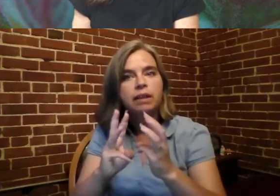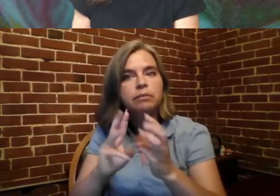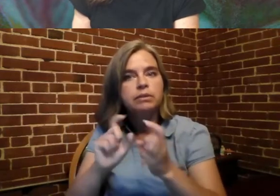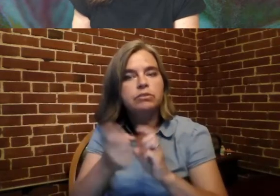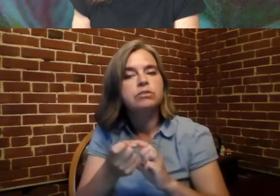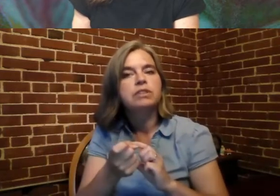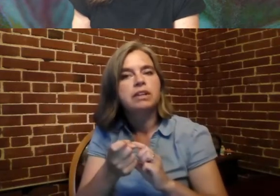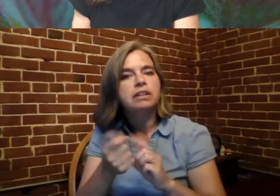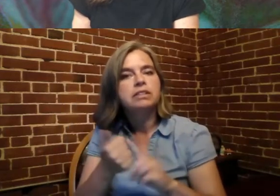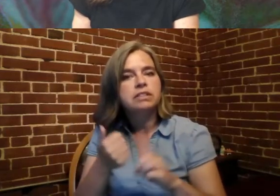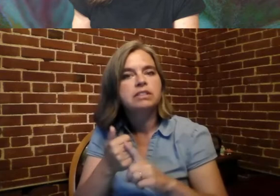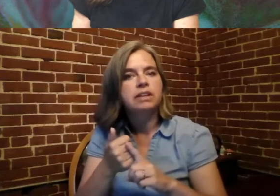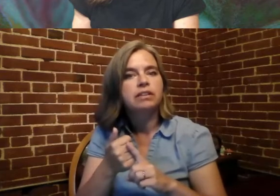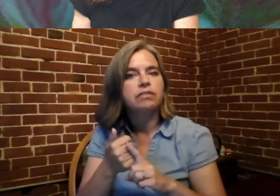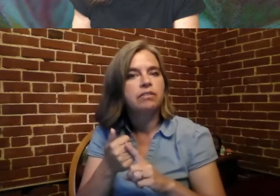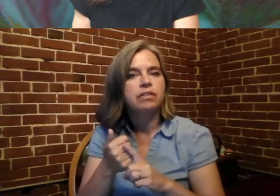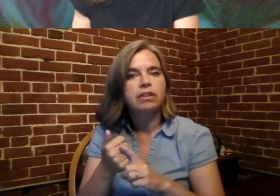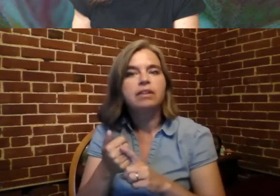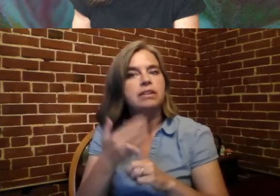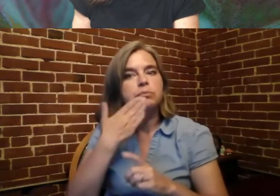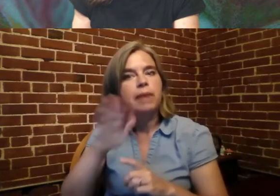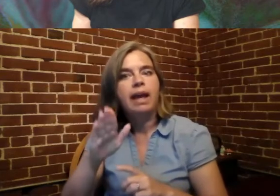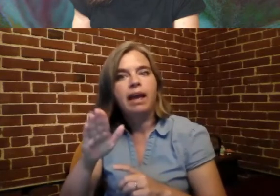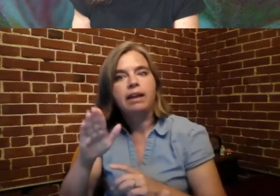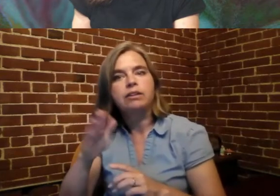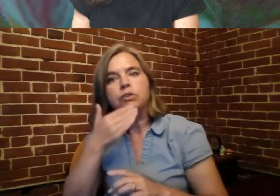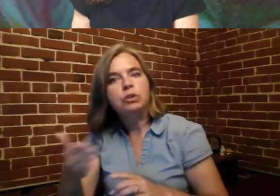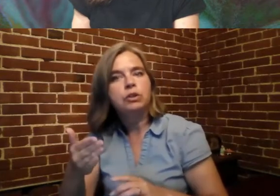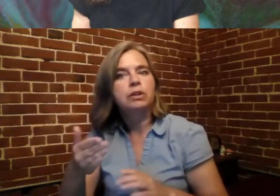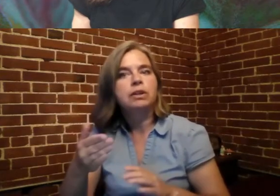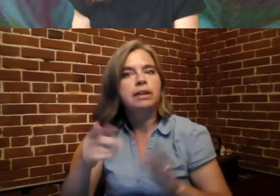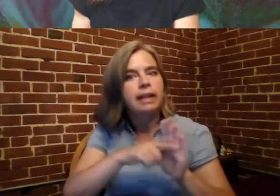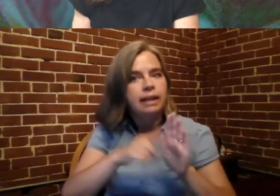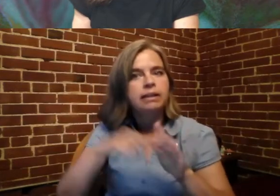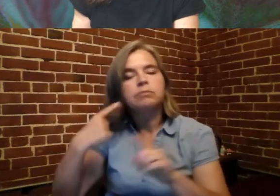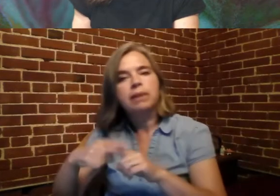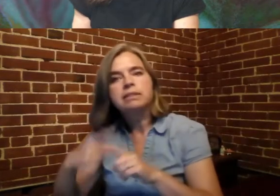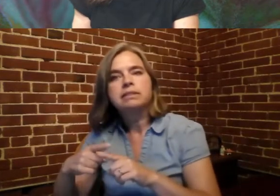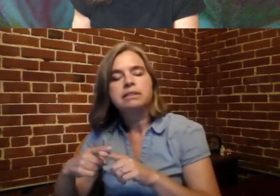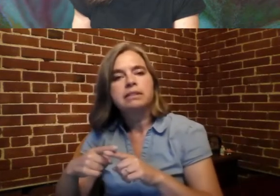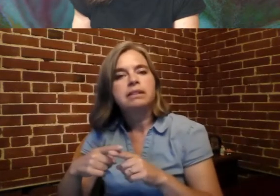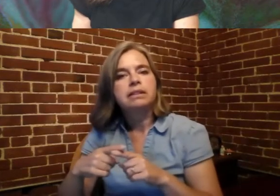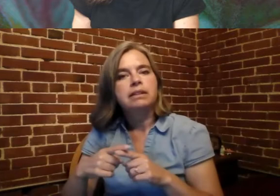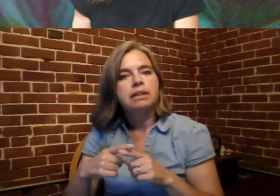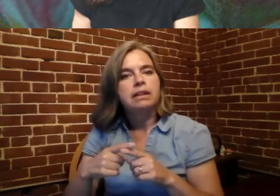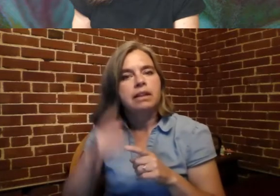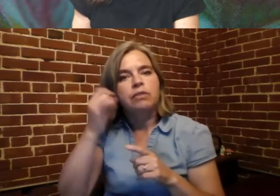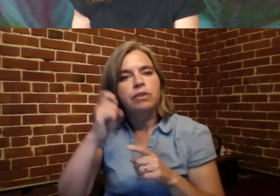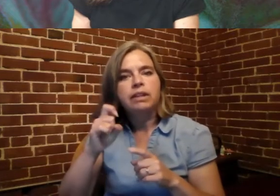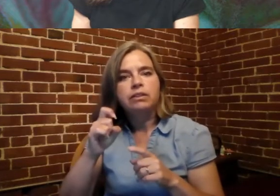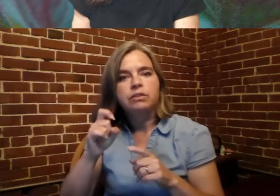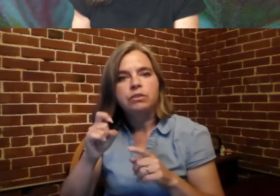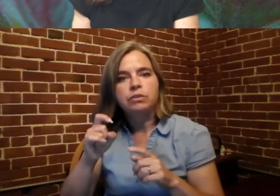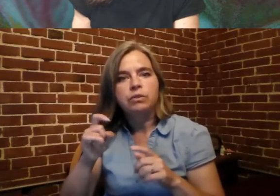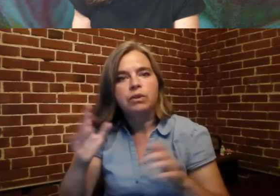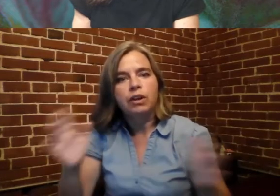a thing bad or good, or whether we have to provoke something,